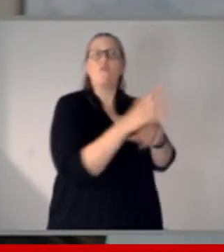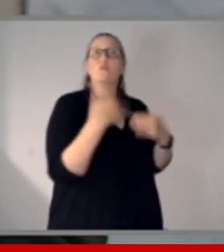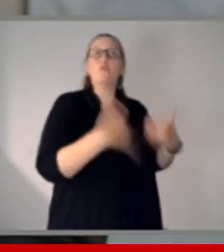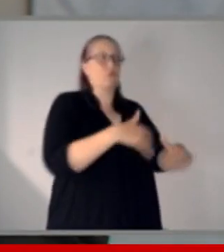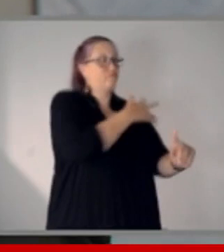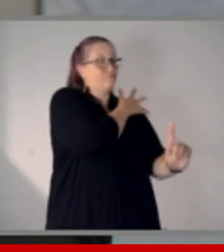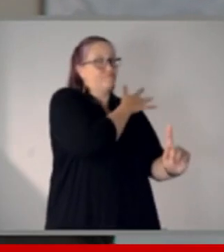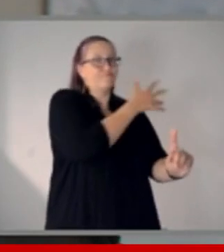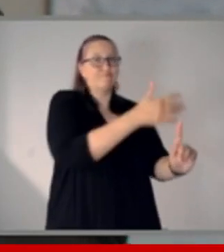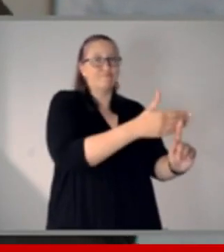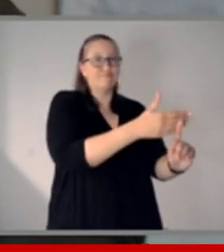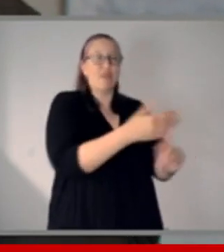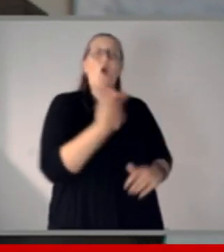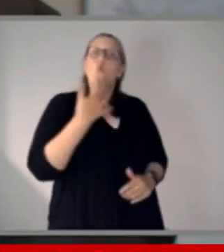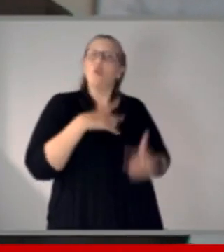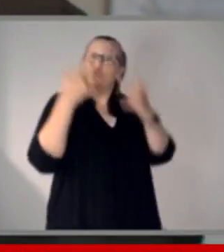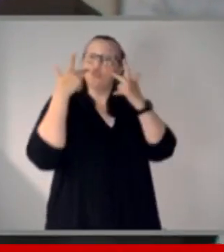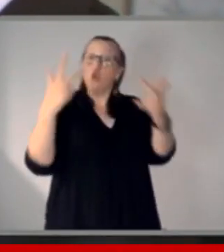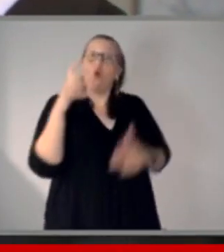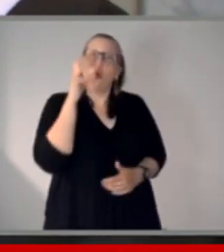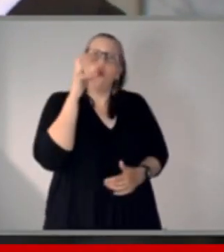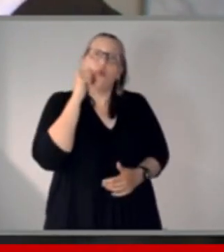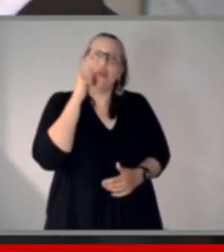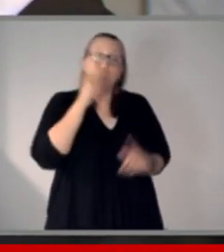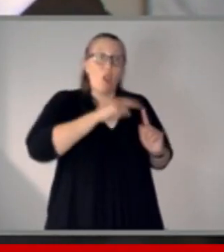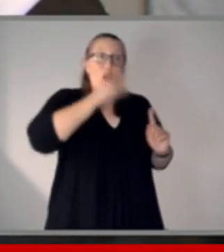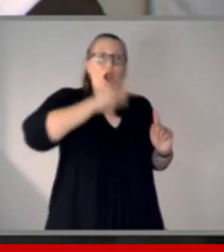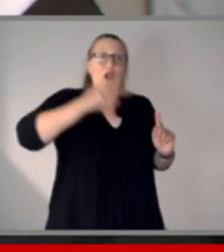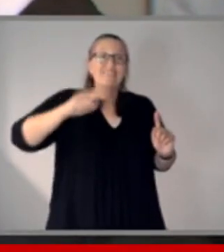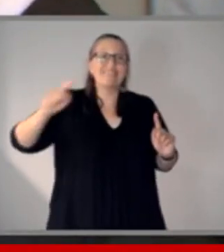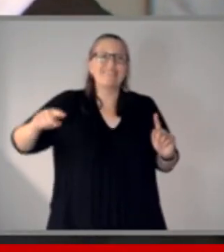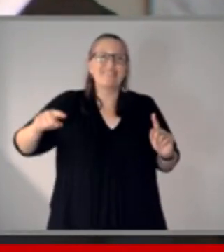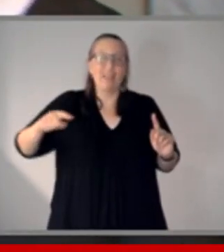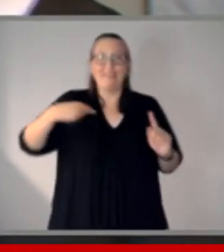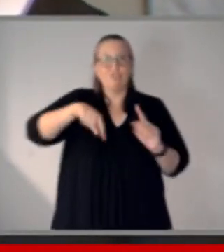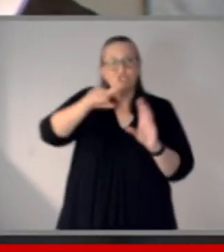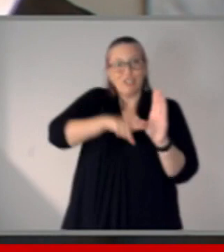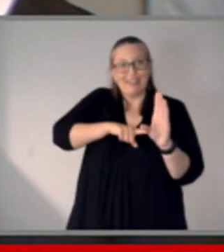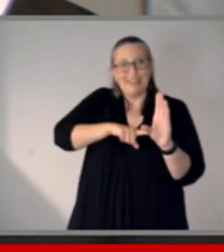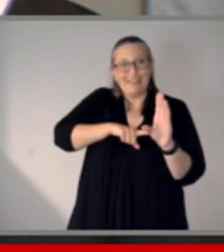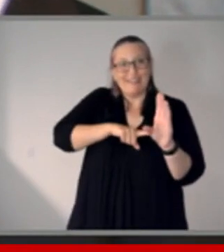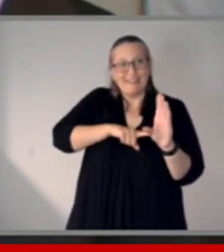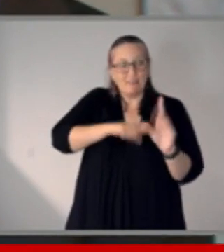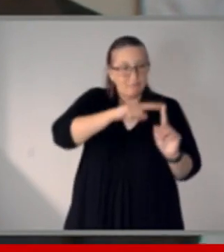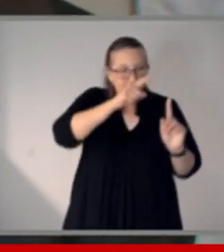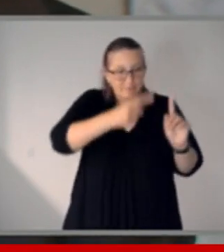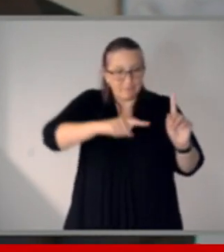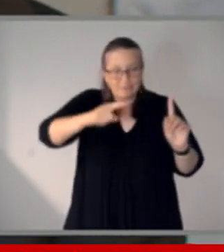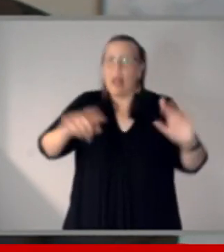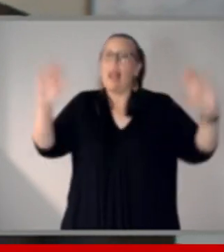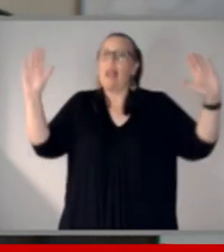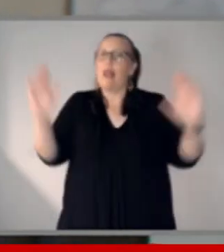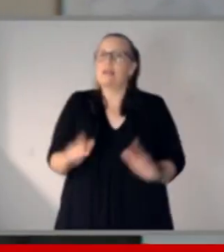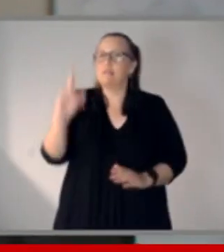orange line here, in contrast to previous waves, their death rate has remained extremely low. That's similar with hospitalisation. It's similar